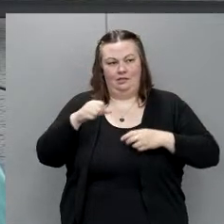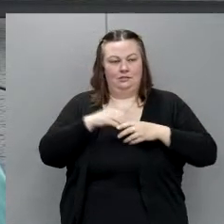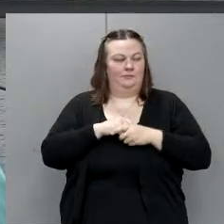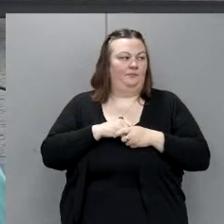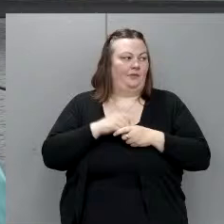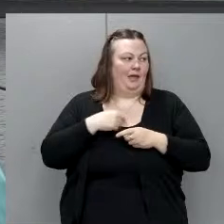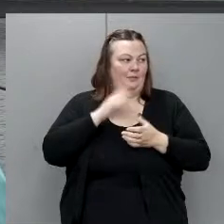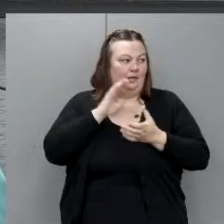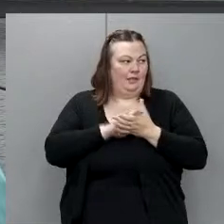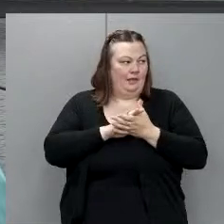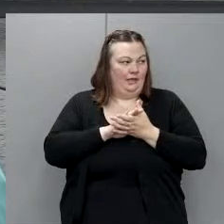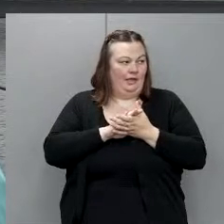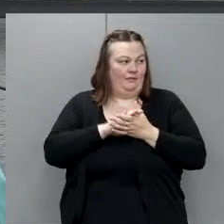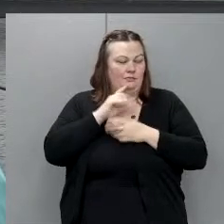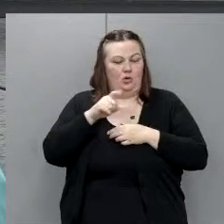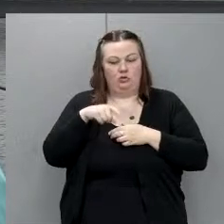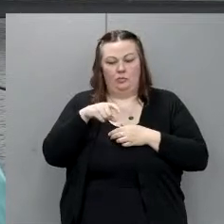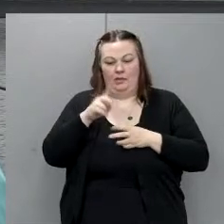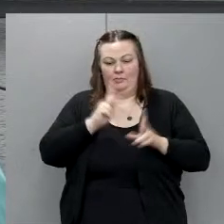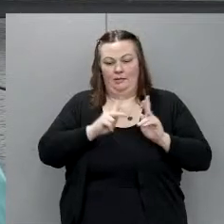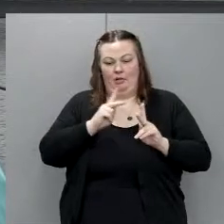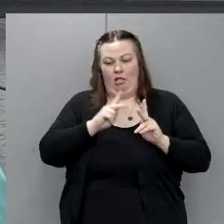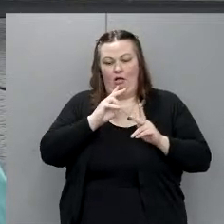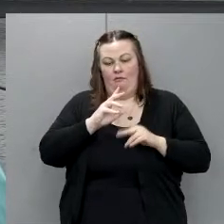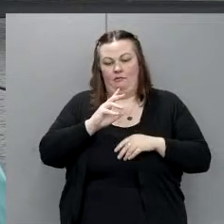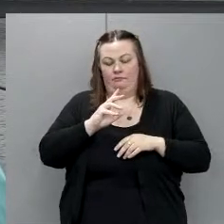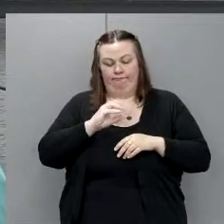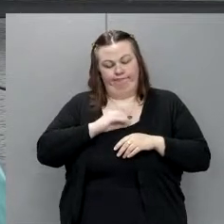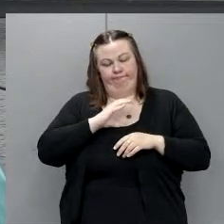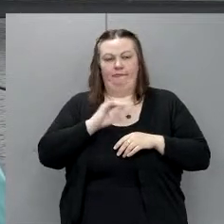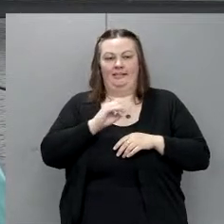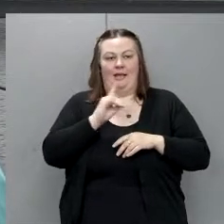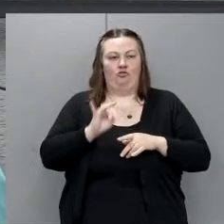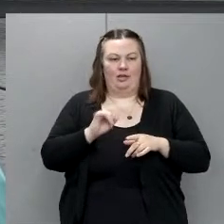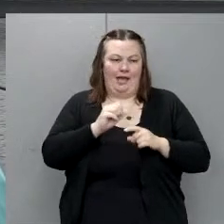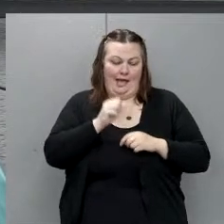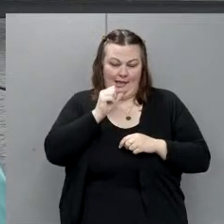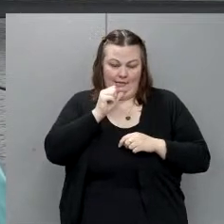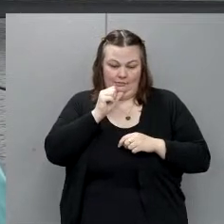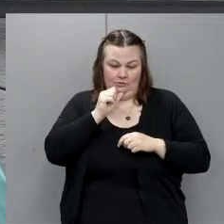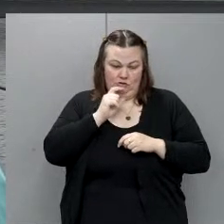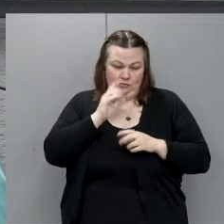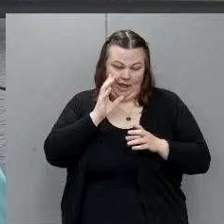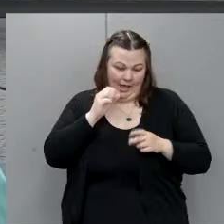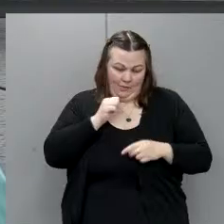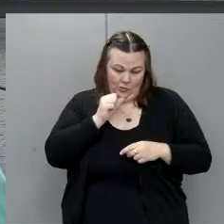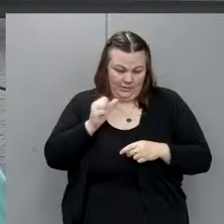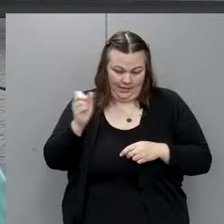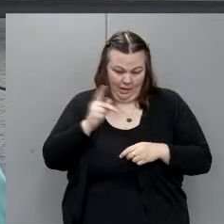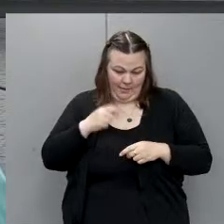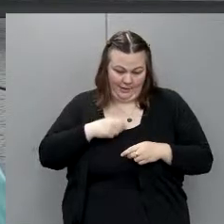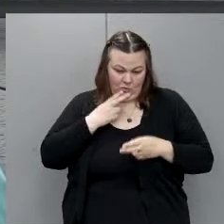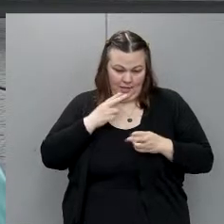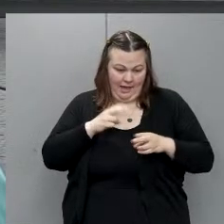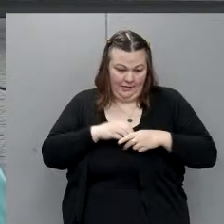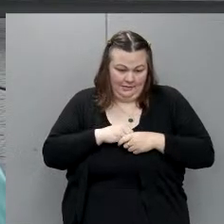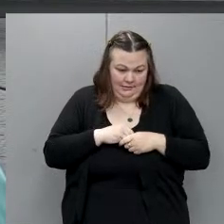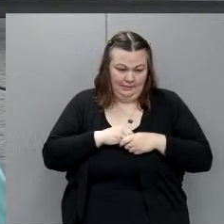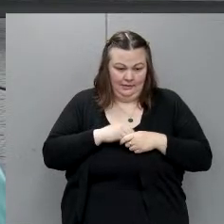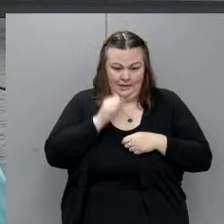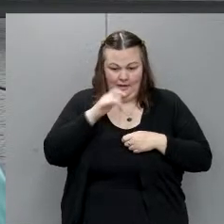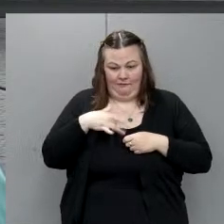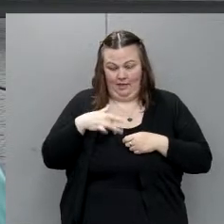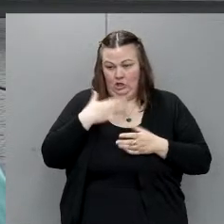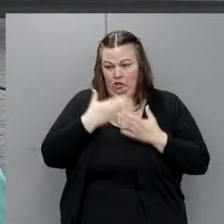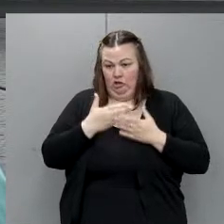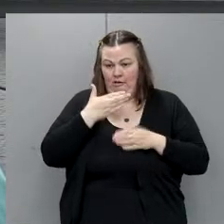I believe we're supposed to be people of integrity. I wasn't going to come back, to be honest, because I didn't feel